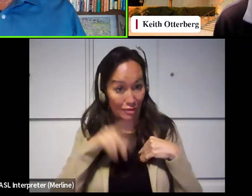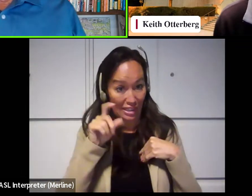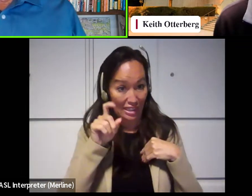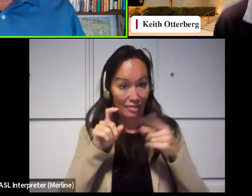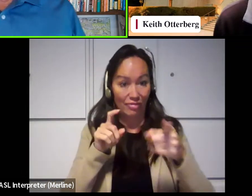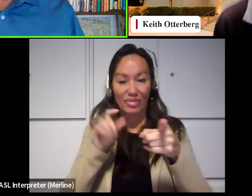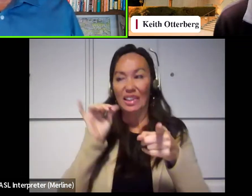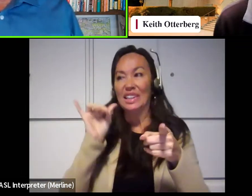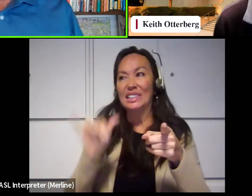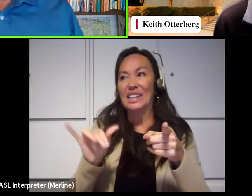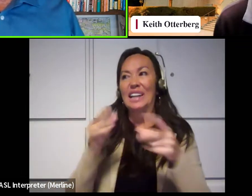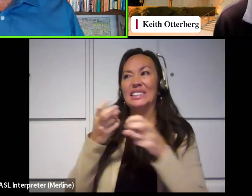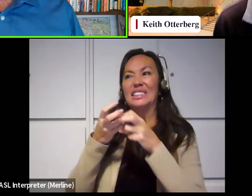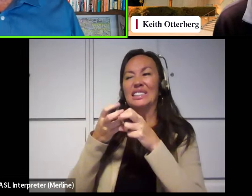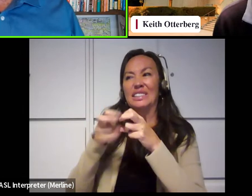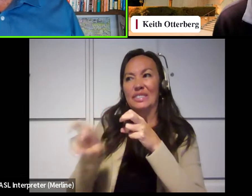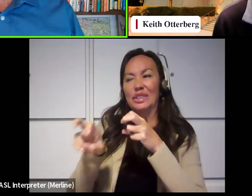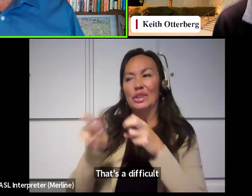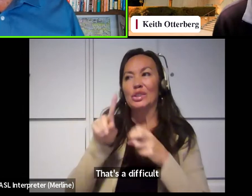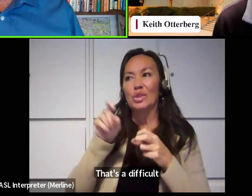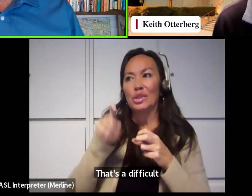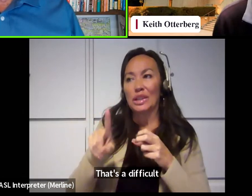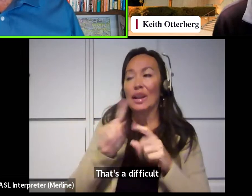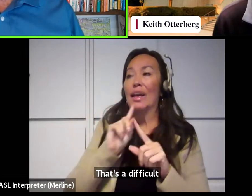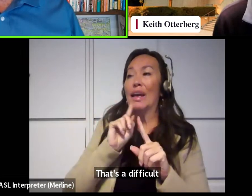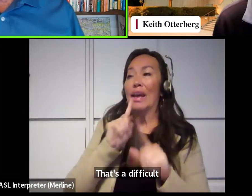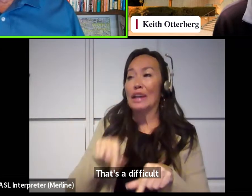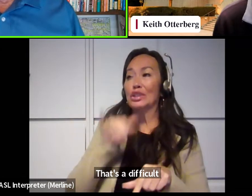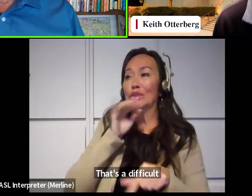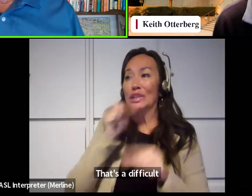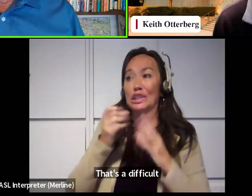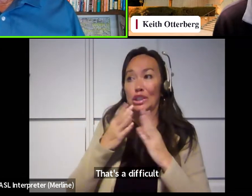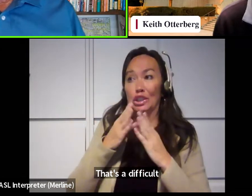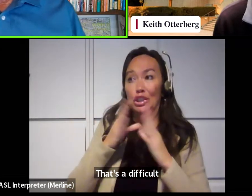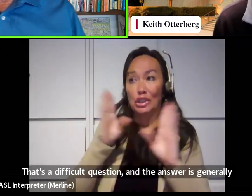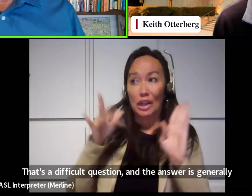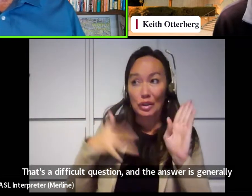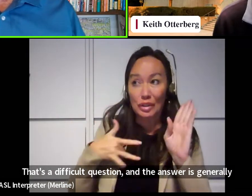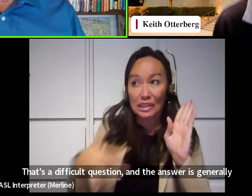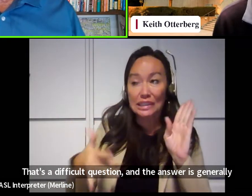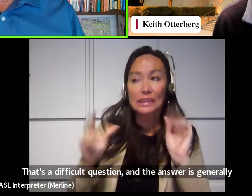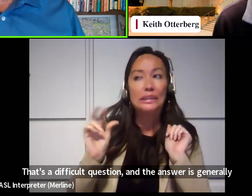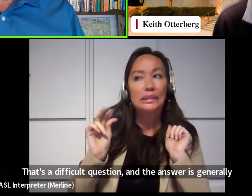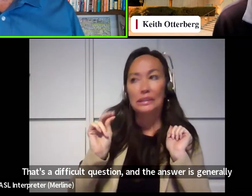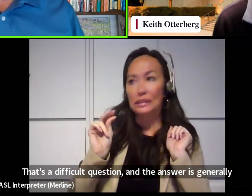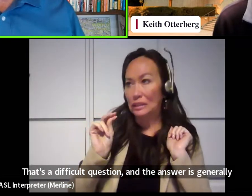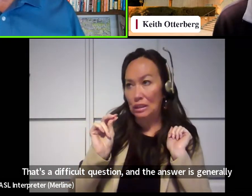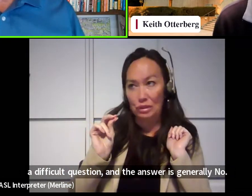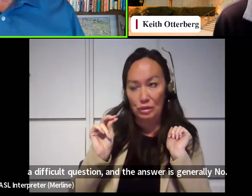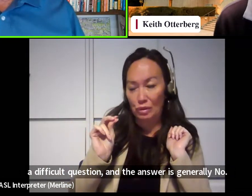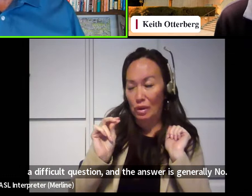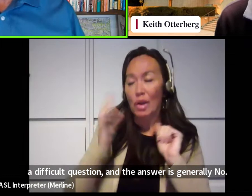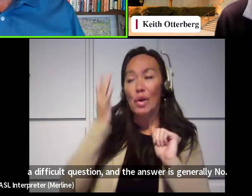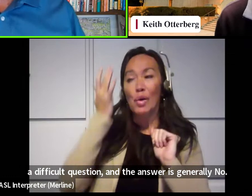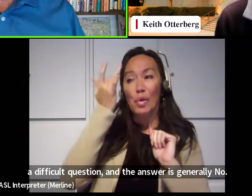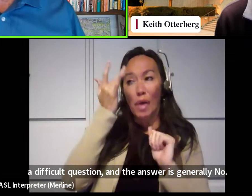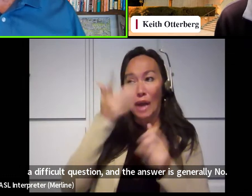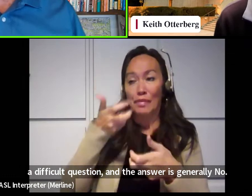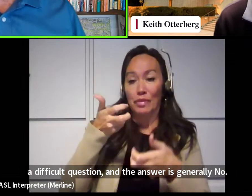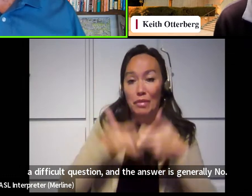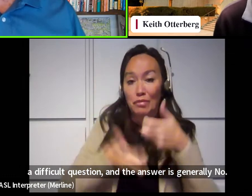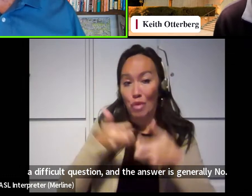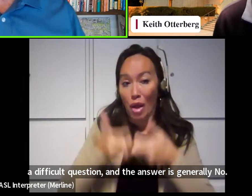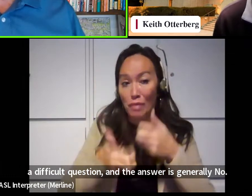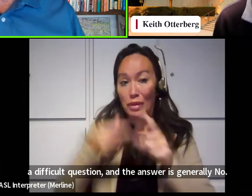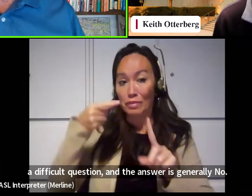That's a difficult question, and the answer is generally no. And the problem is